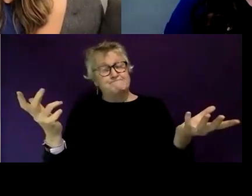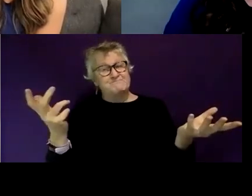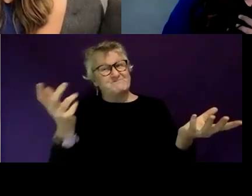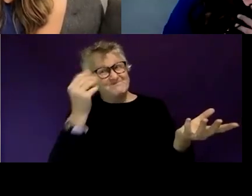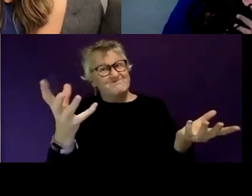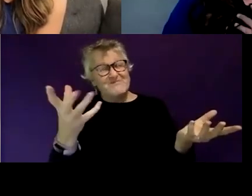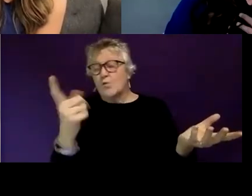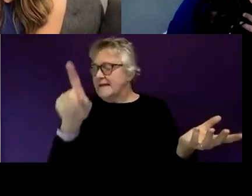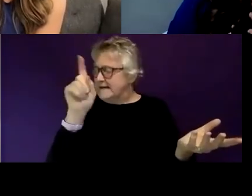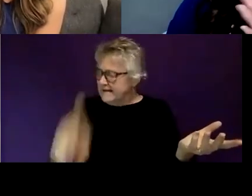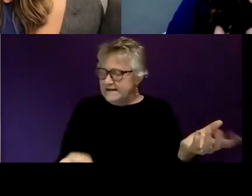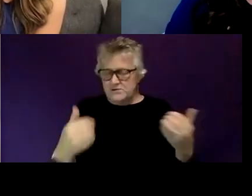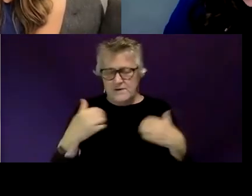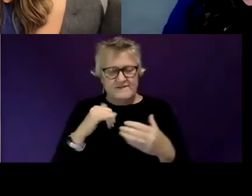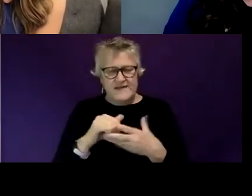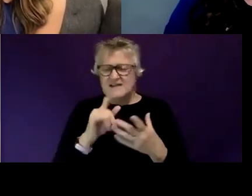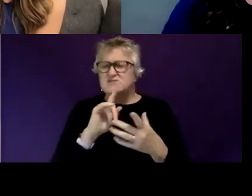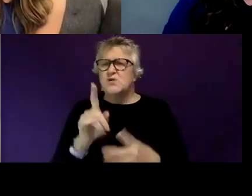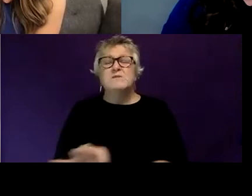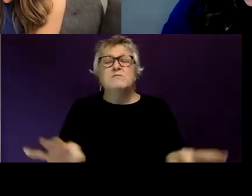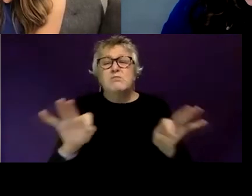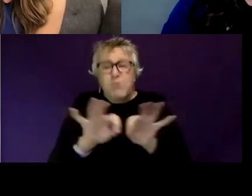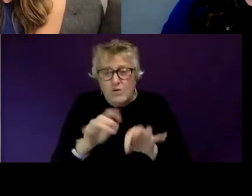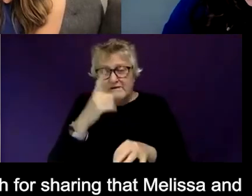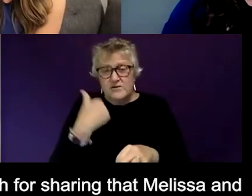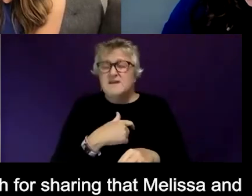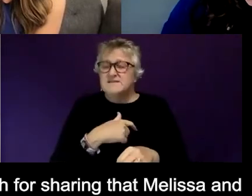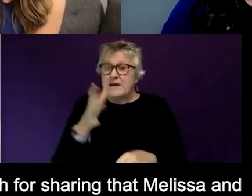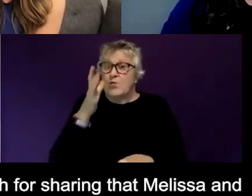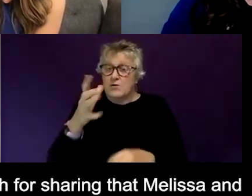It's so important to us because it'll be important for you.